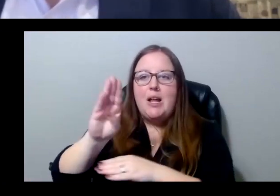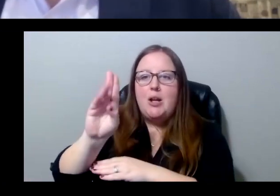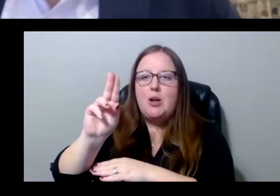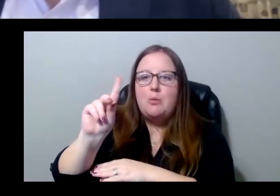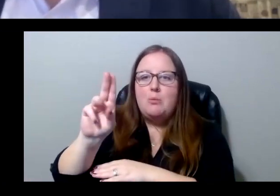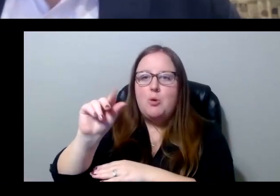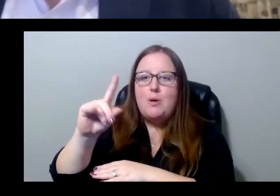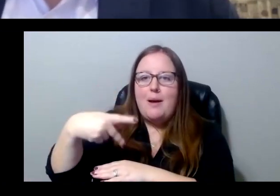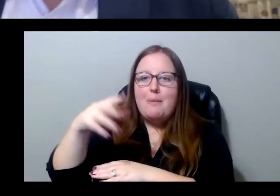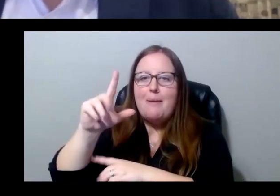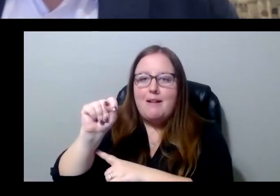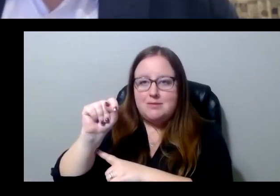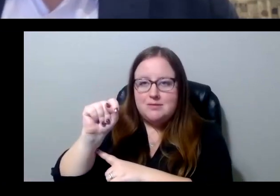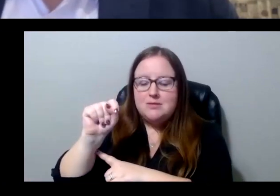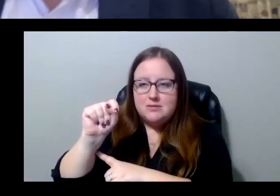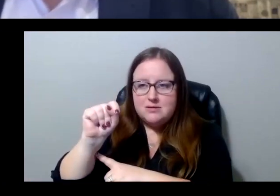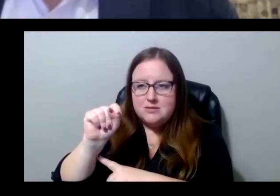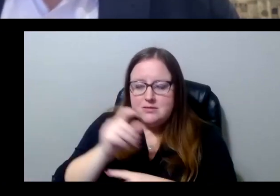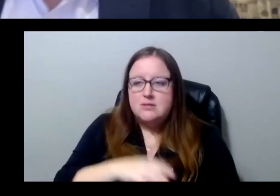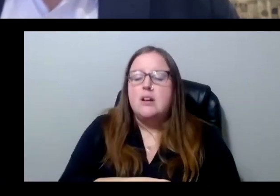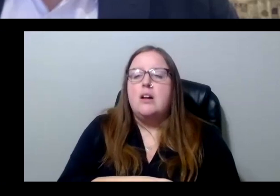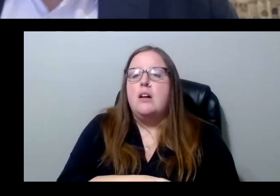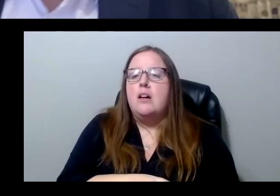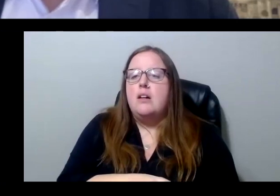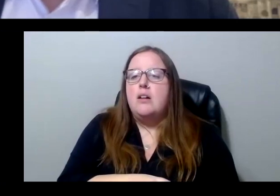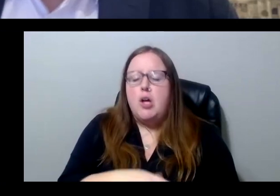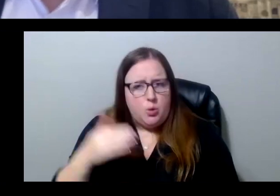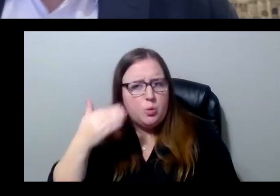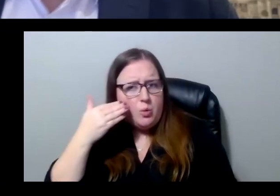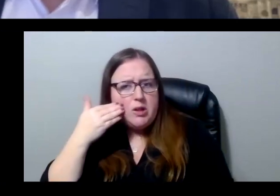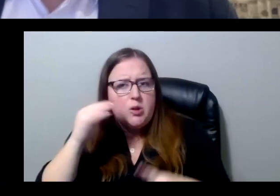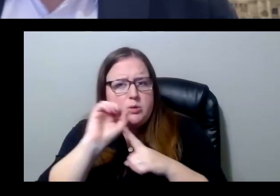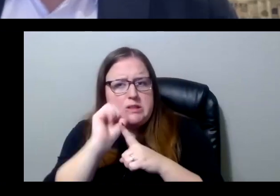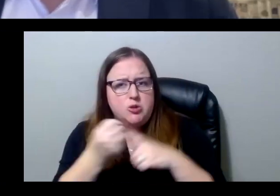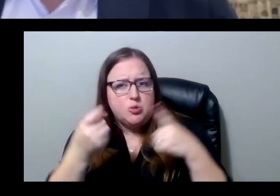interesting that there is a real focus on the